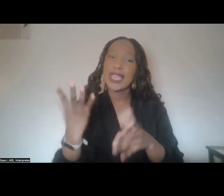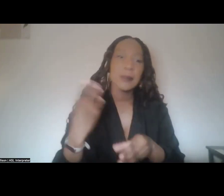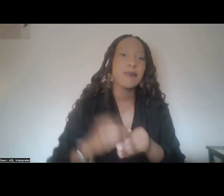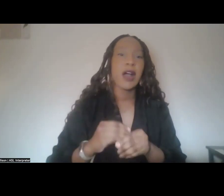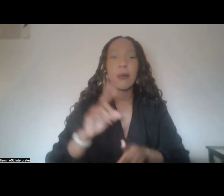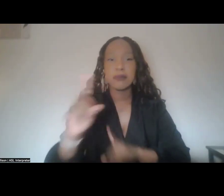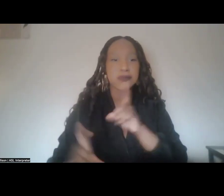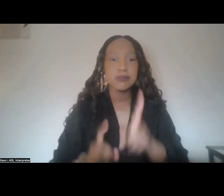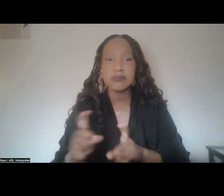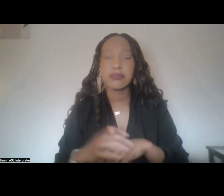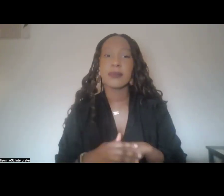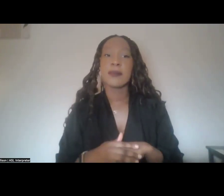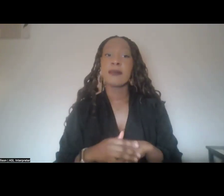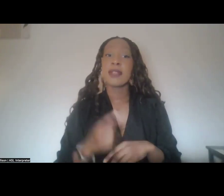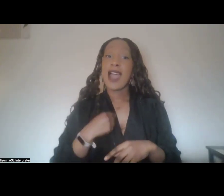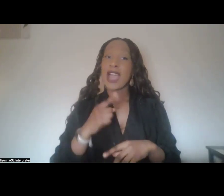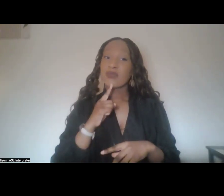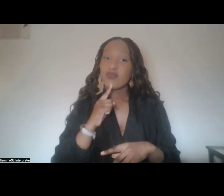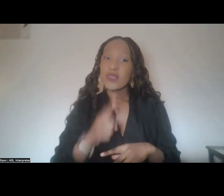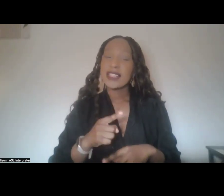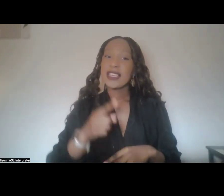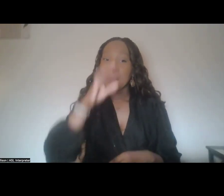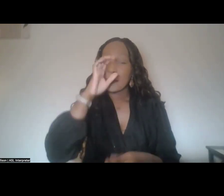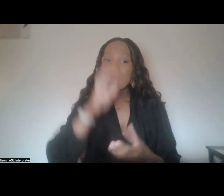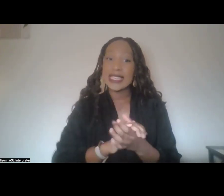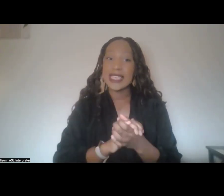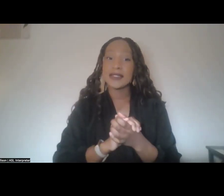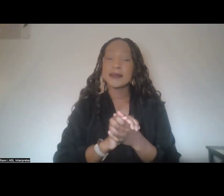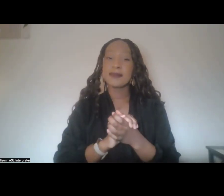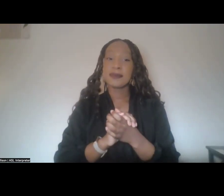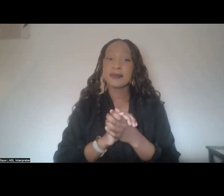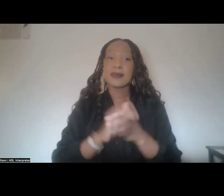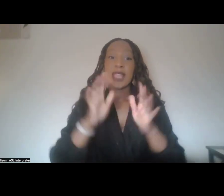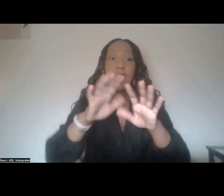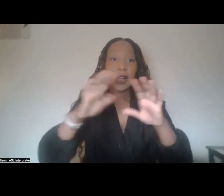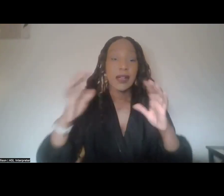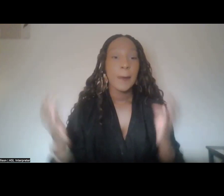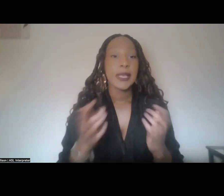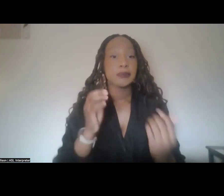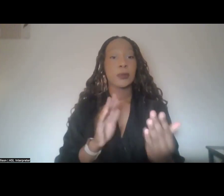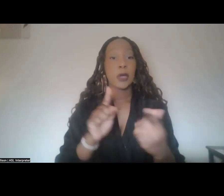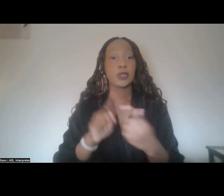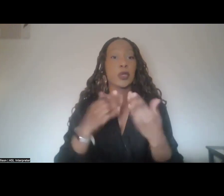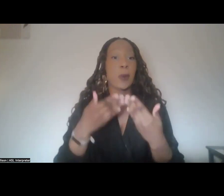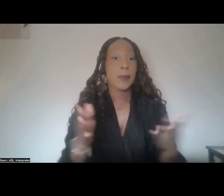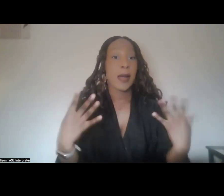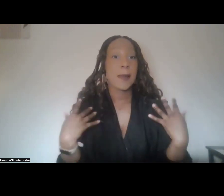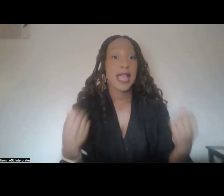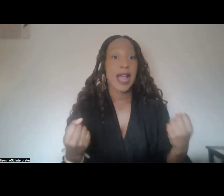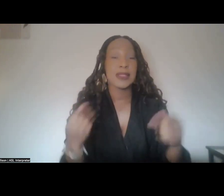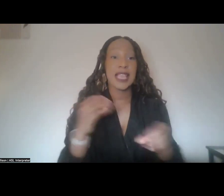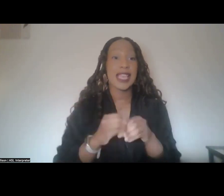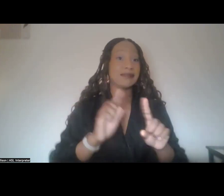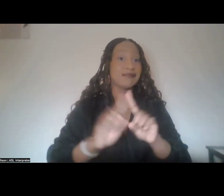really have always believed that a comprehensive approach to public health in all its forms, including critical services for people living